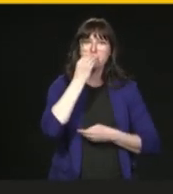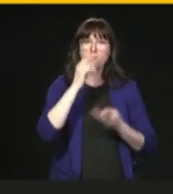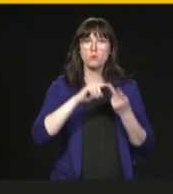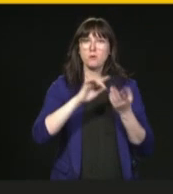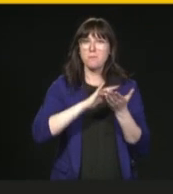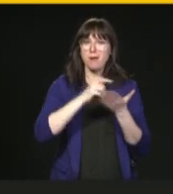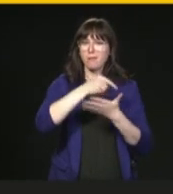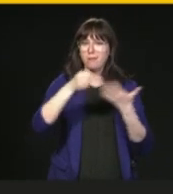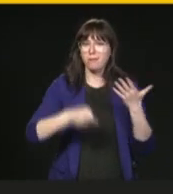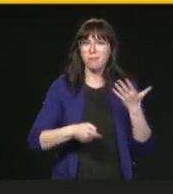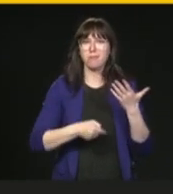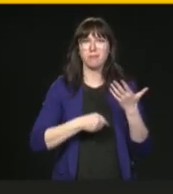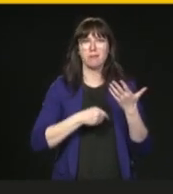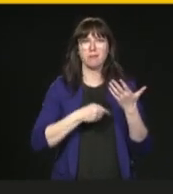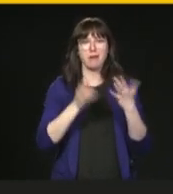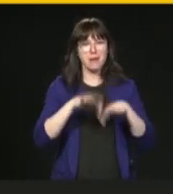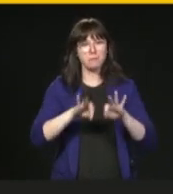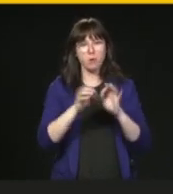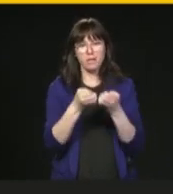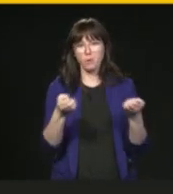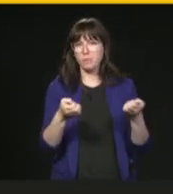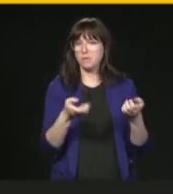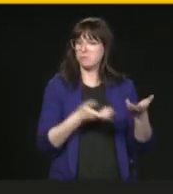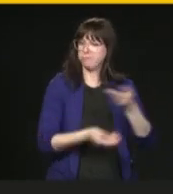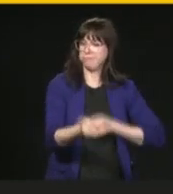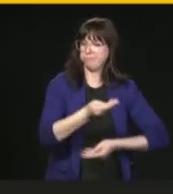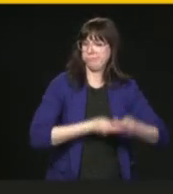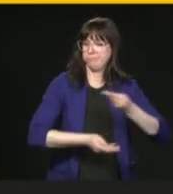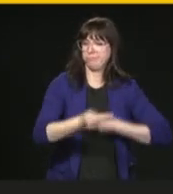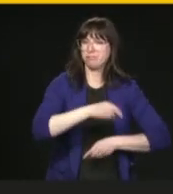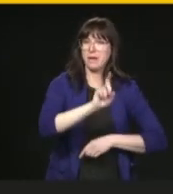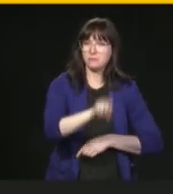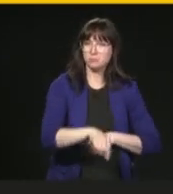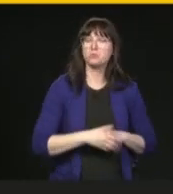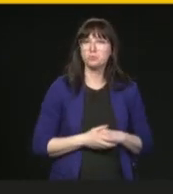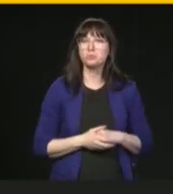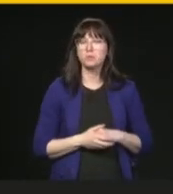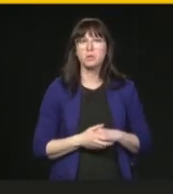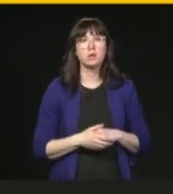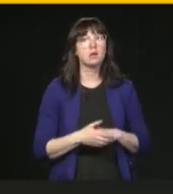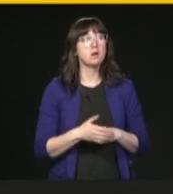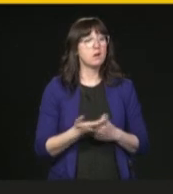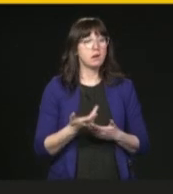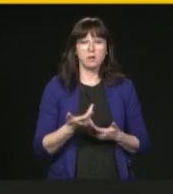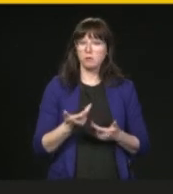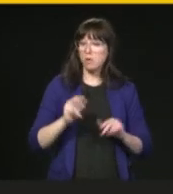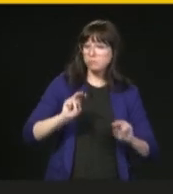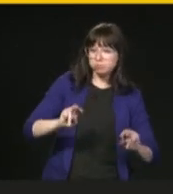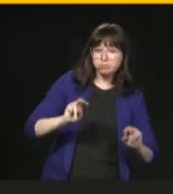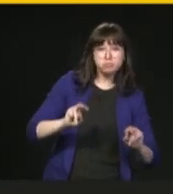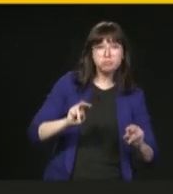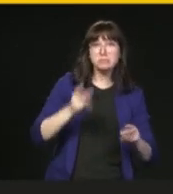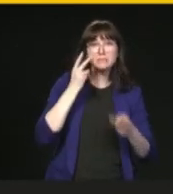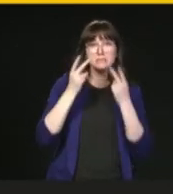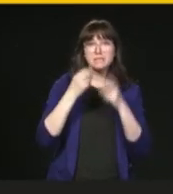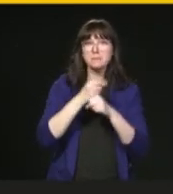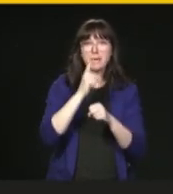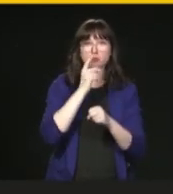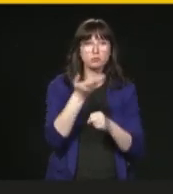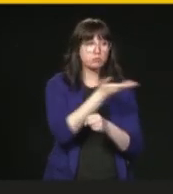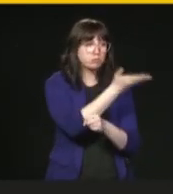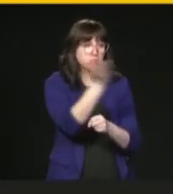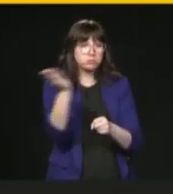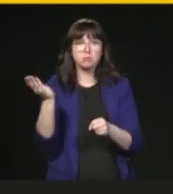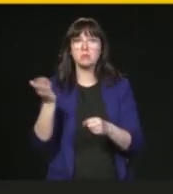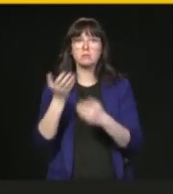medical supplies, of necessary equipment across our border. We will continue to look for ways to make sure we're keeping